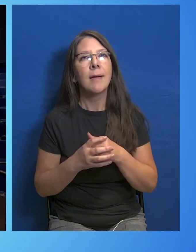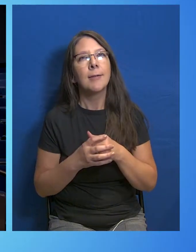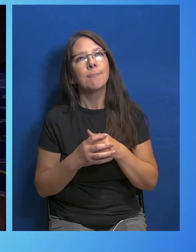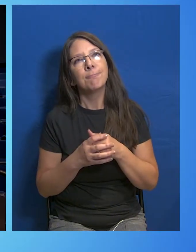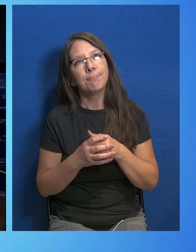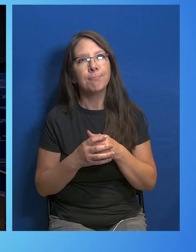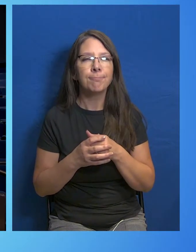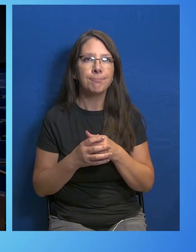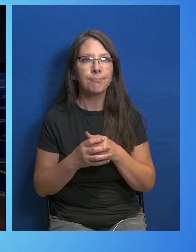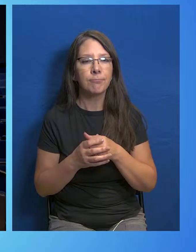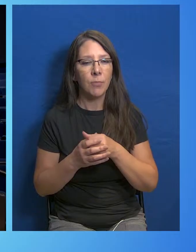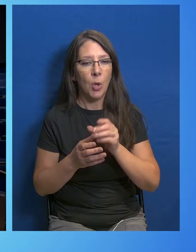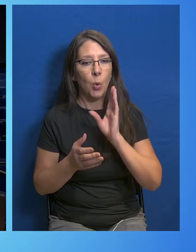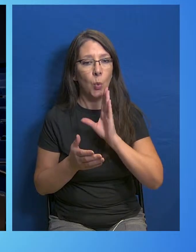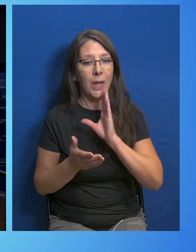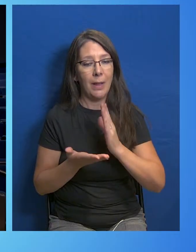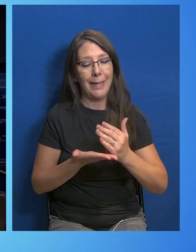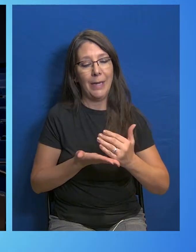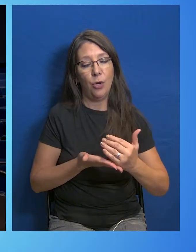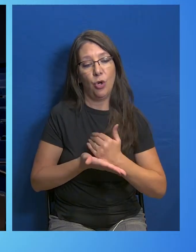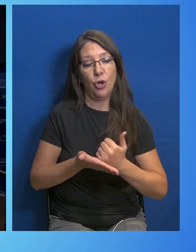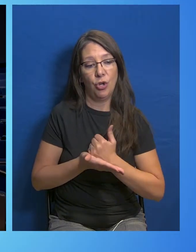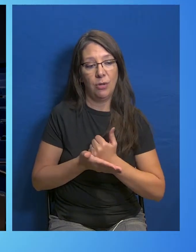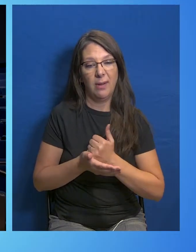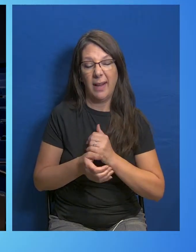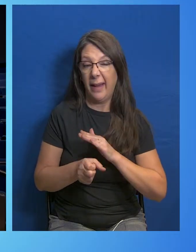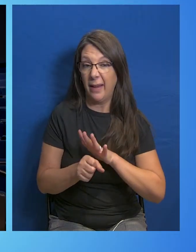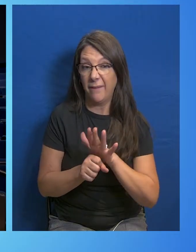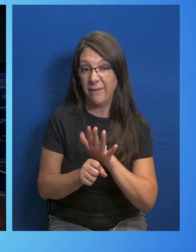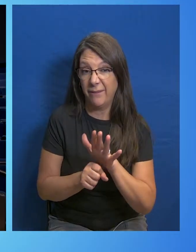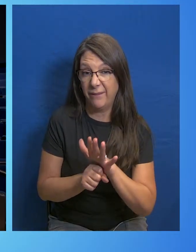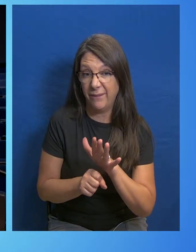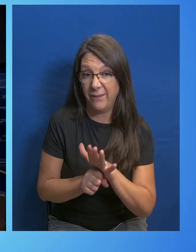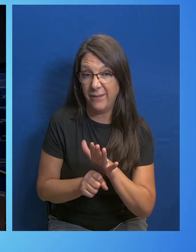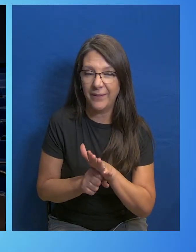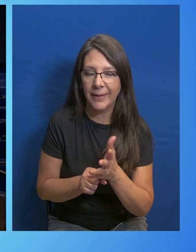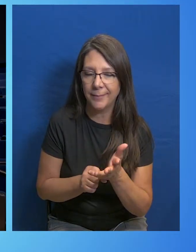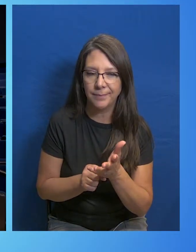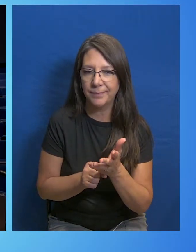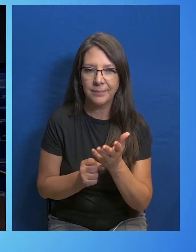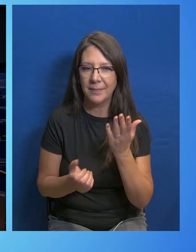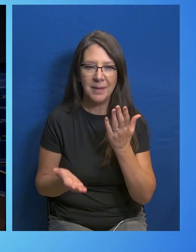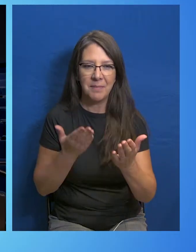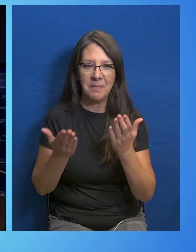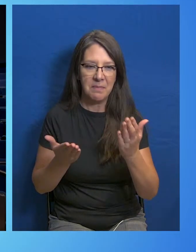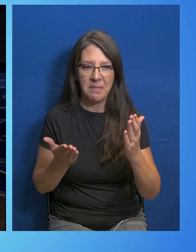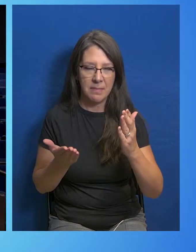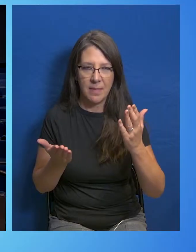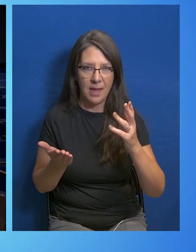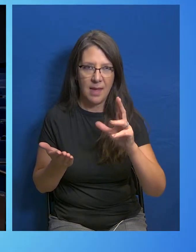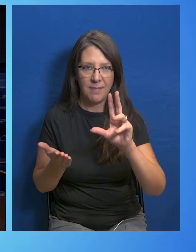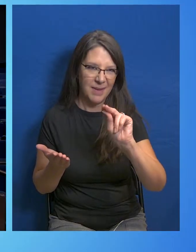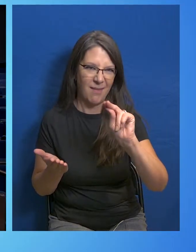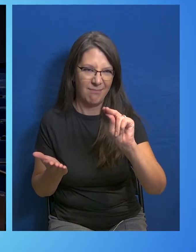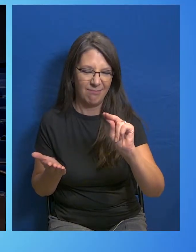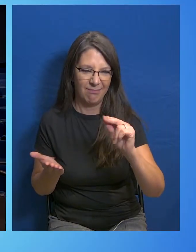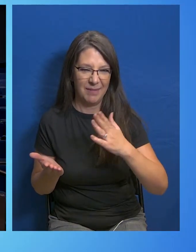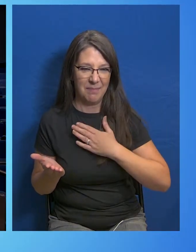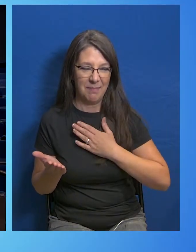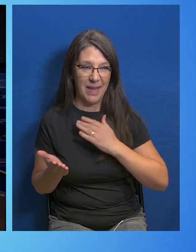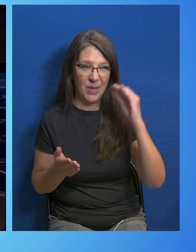Will it generate enough revenue? Probably not likely, if you're asking my opinion.